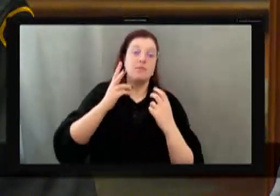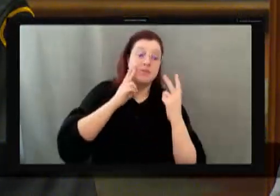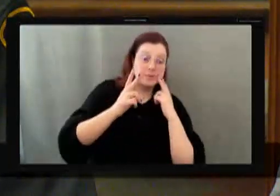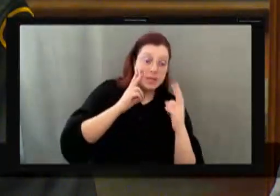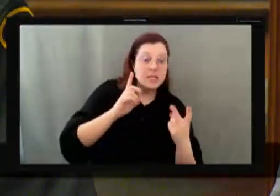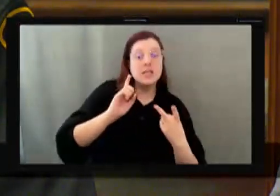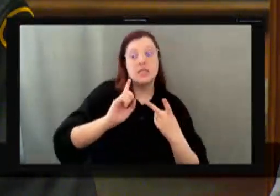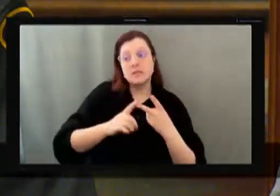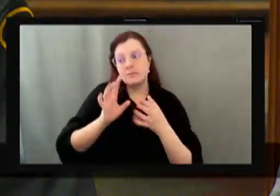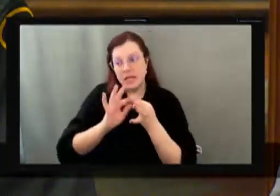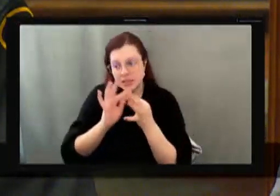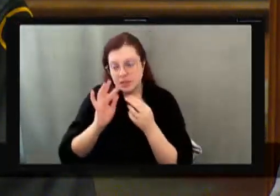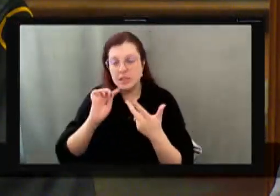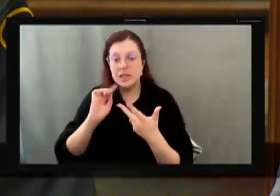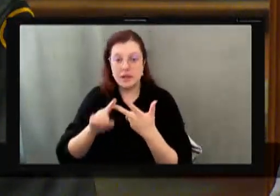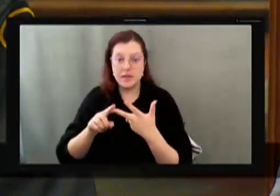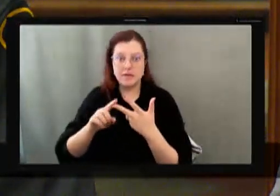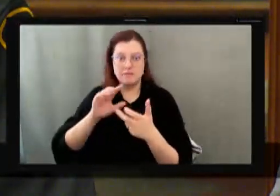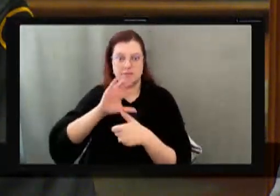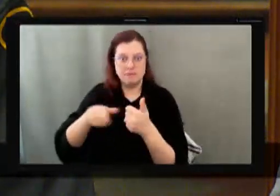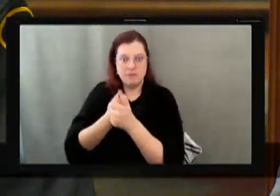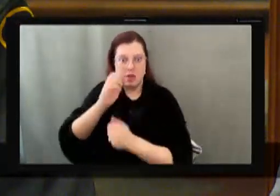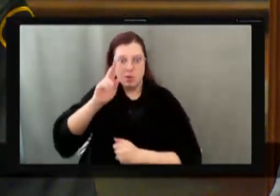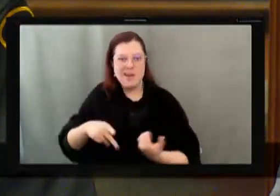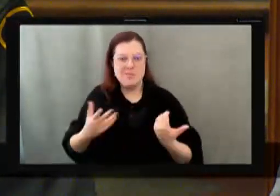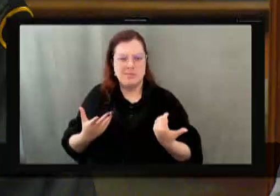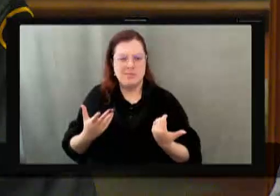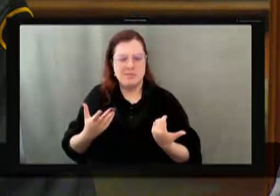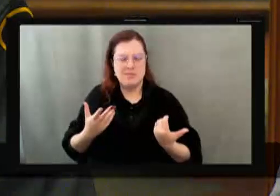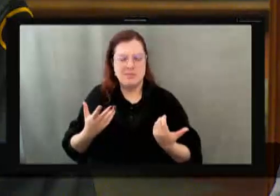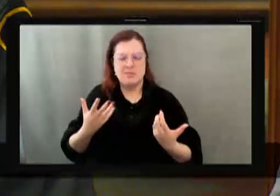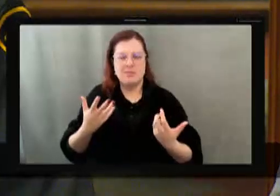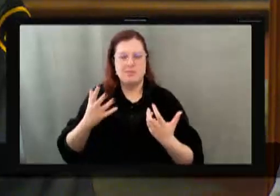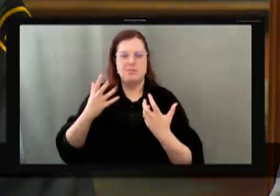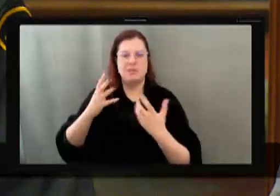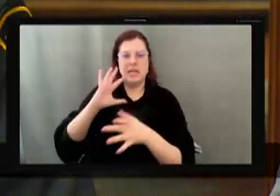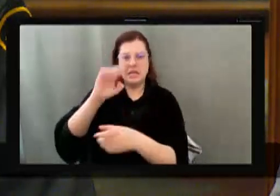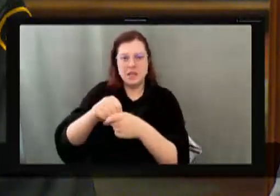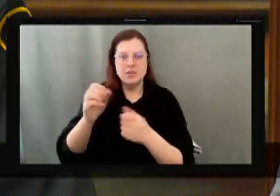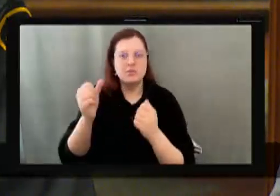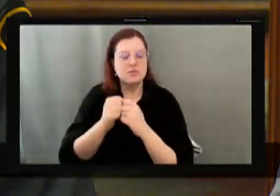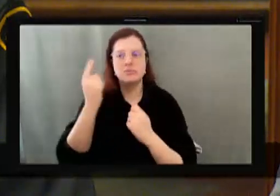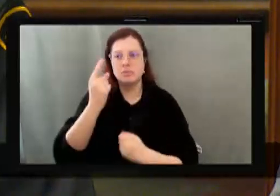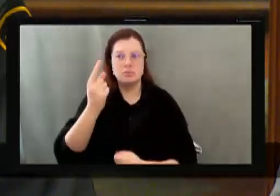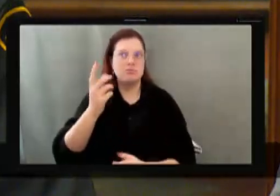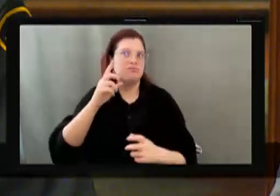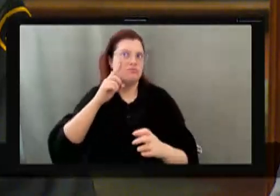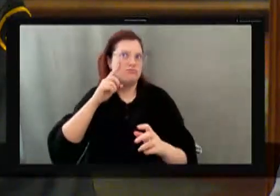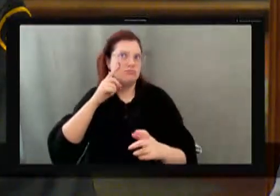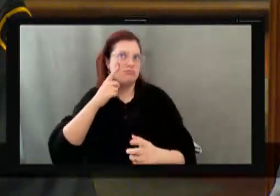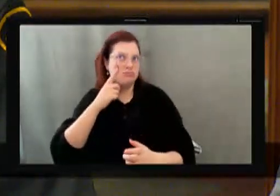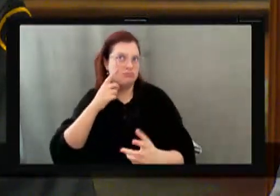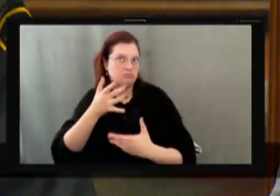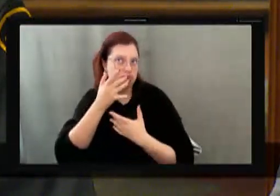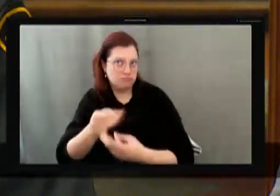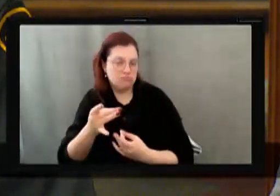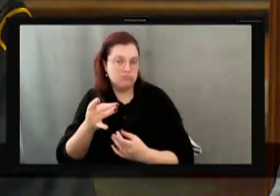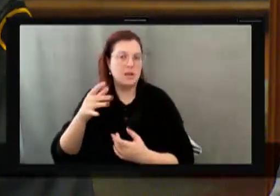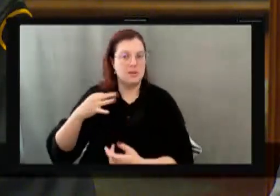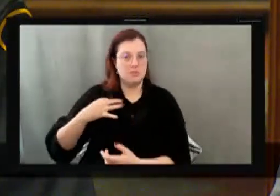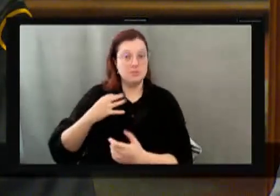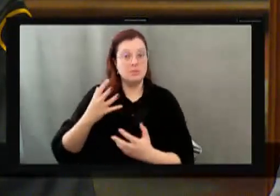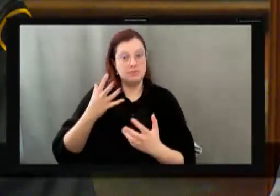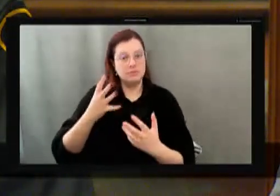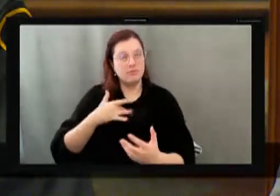follow through is also important, that we're staying engaged with any potential applicant so they feel valued,